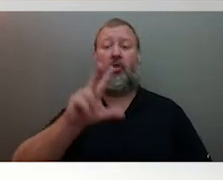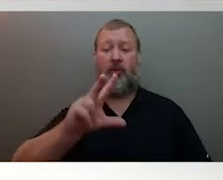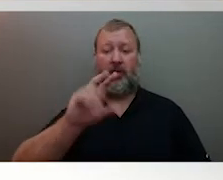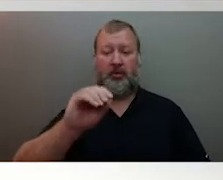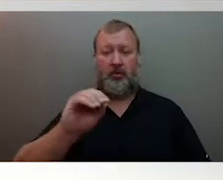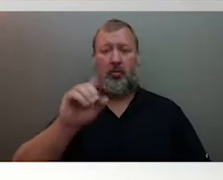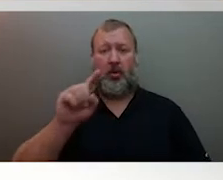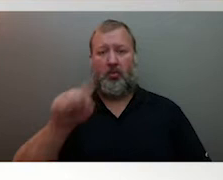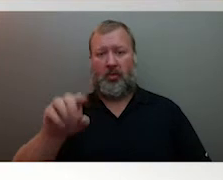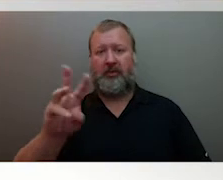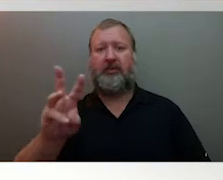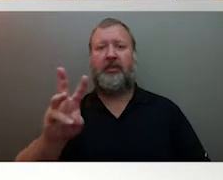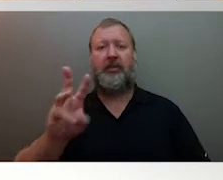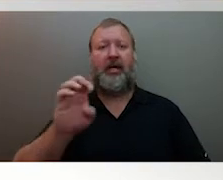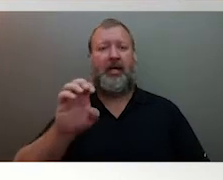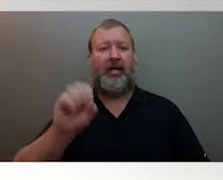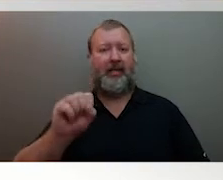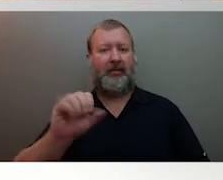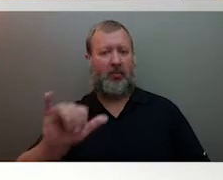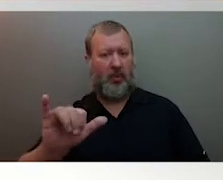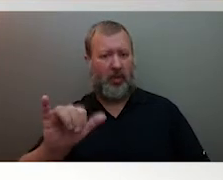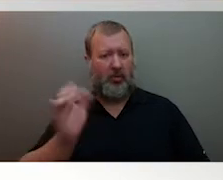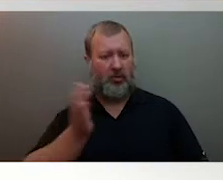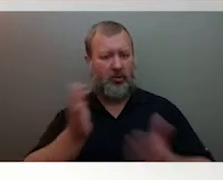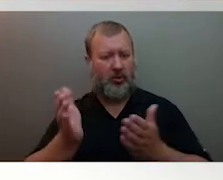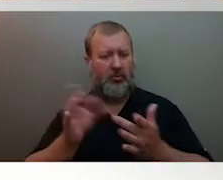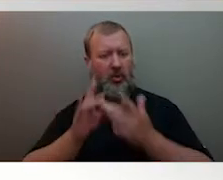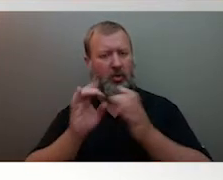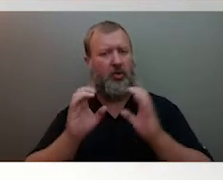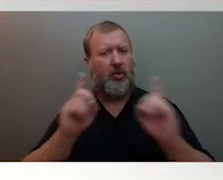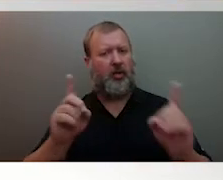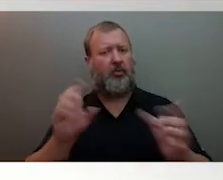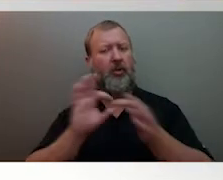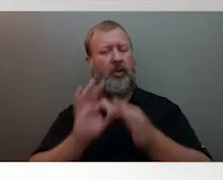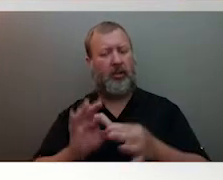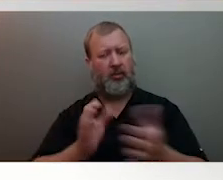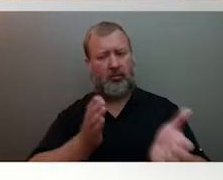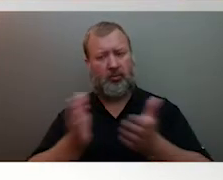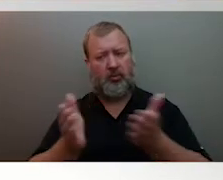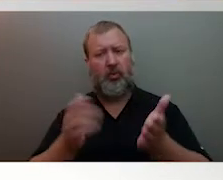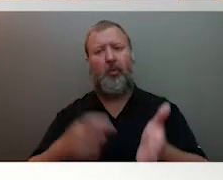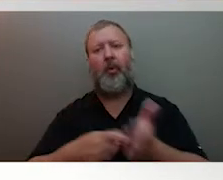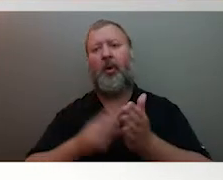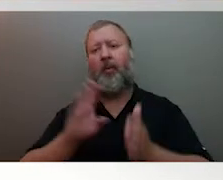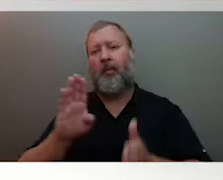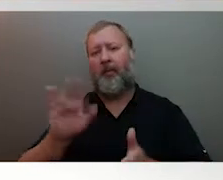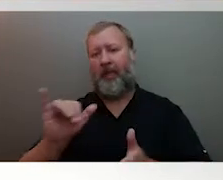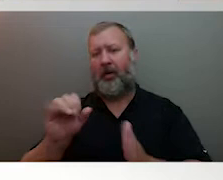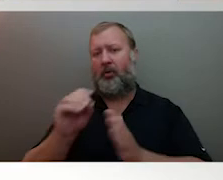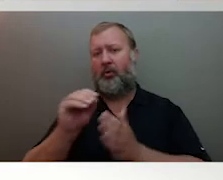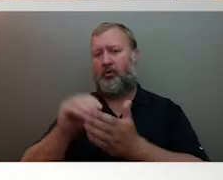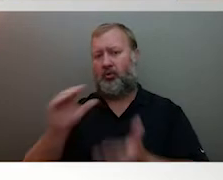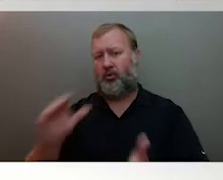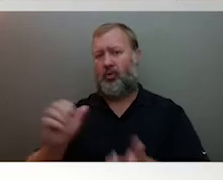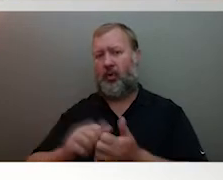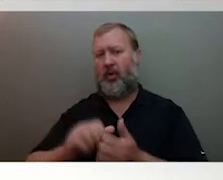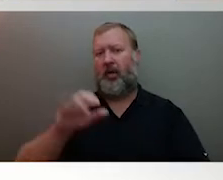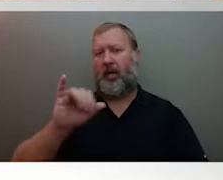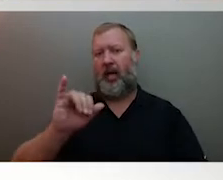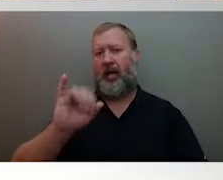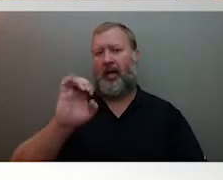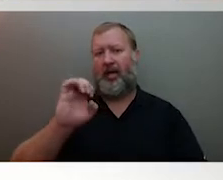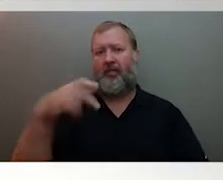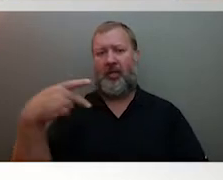300.106, ESY services are special education and related services required by a student's individual education